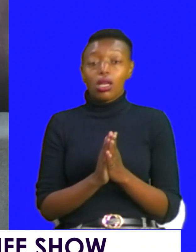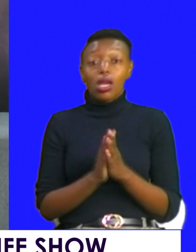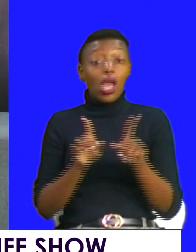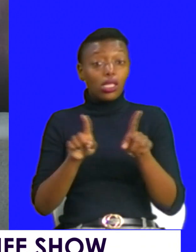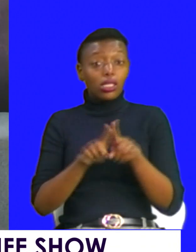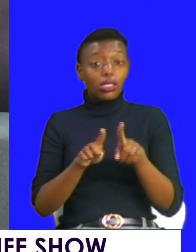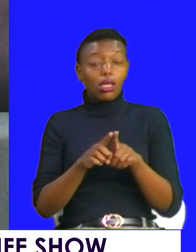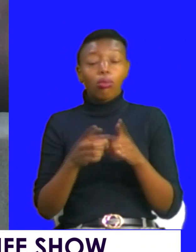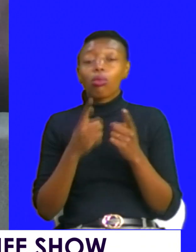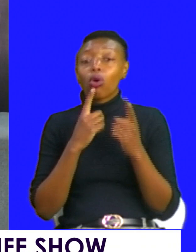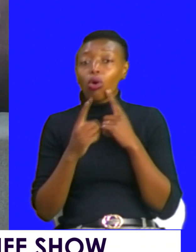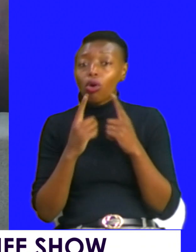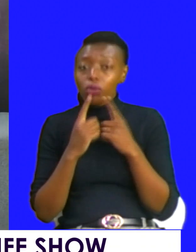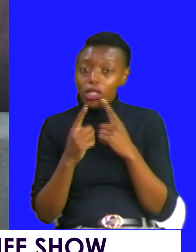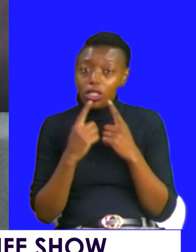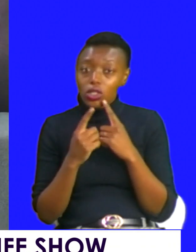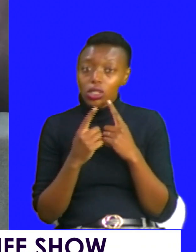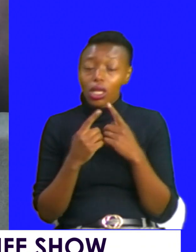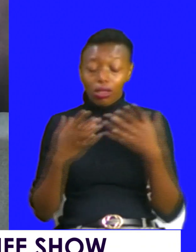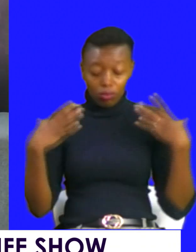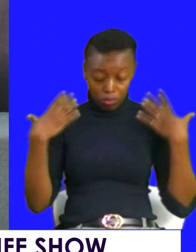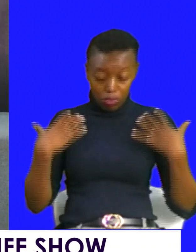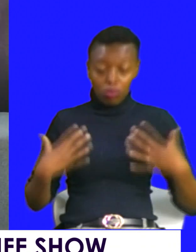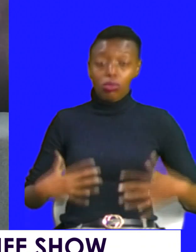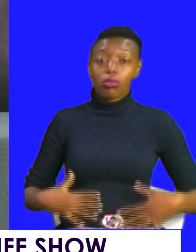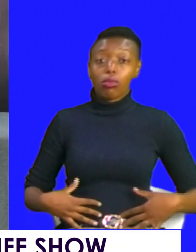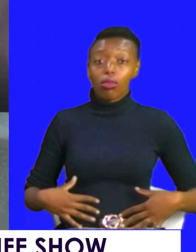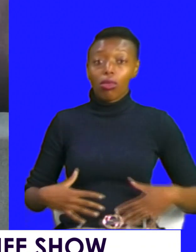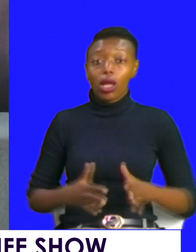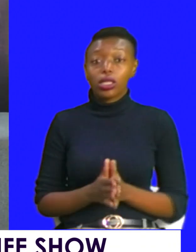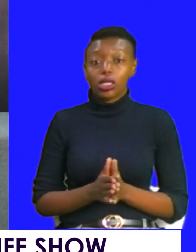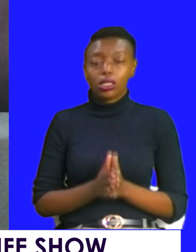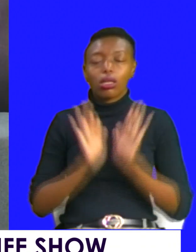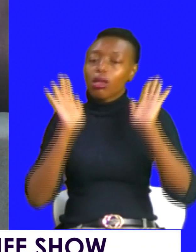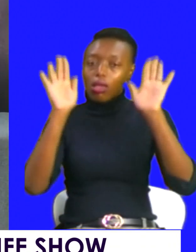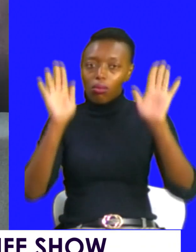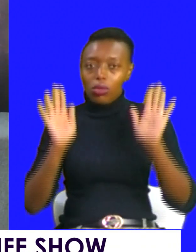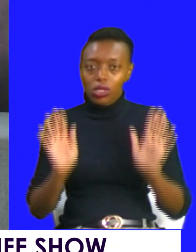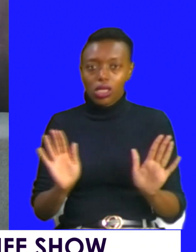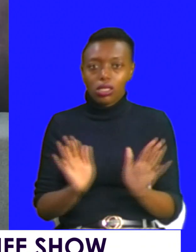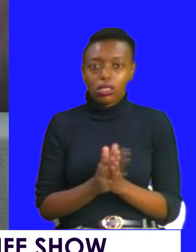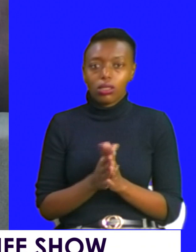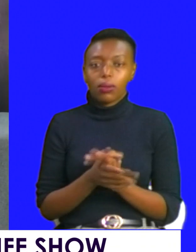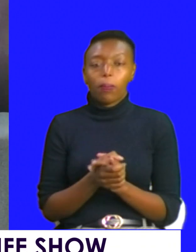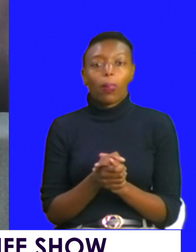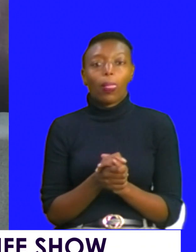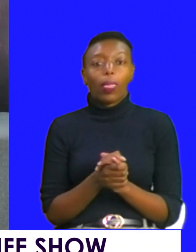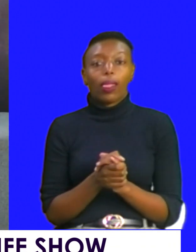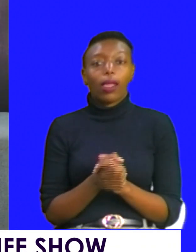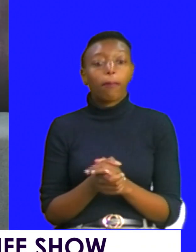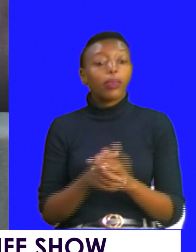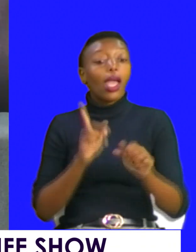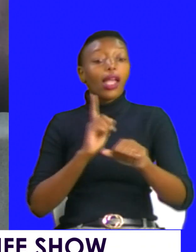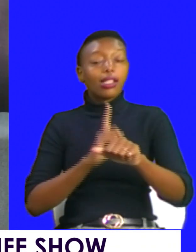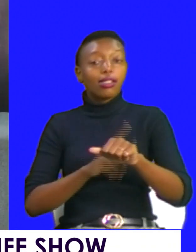non-verbal communication. Okay? This is image. Verbal and non-verbal communication. When we started, I talked